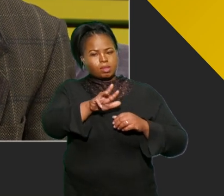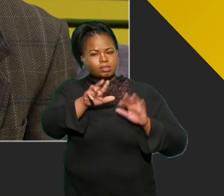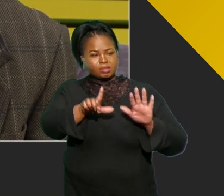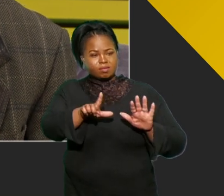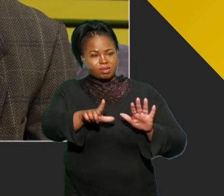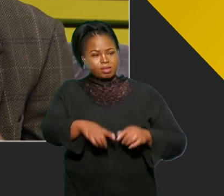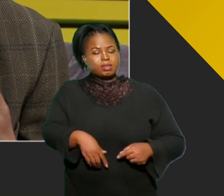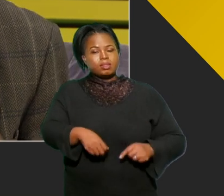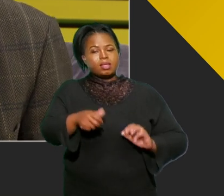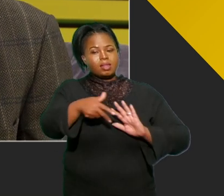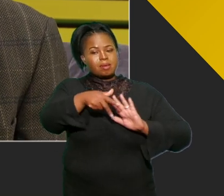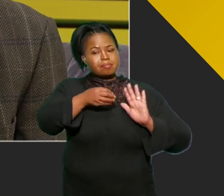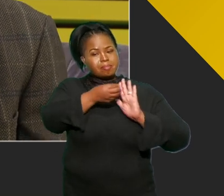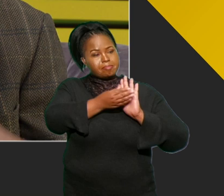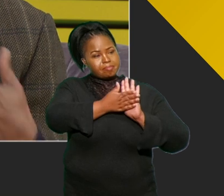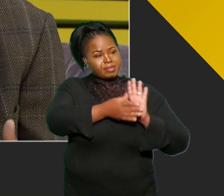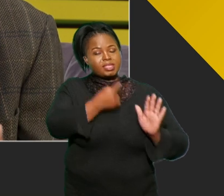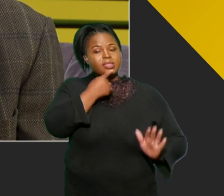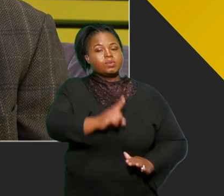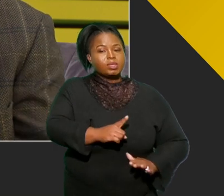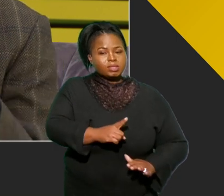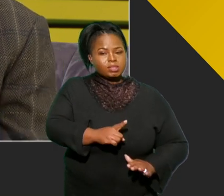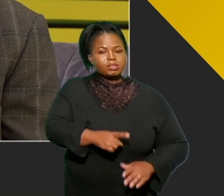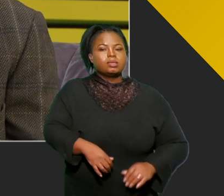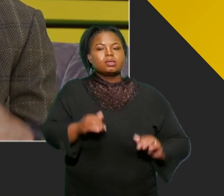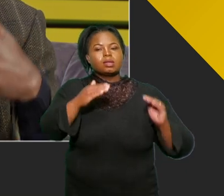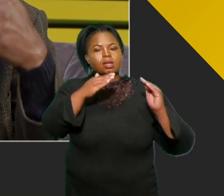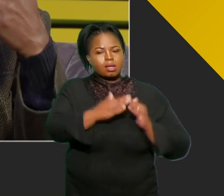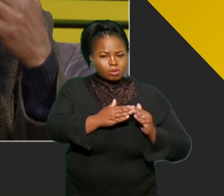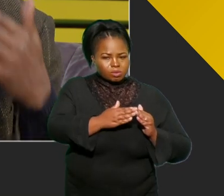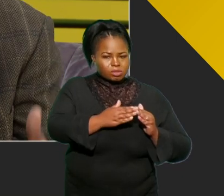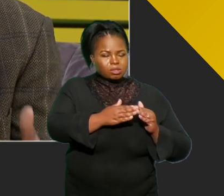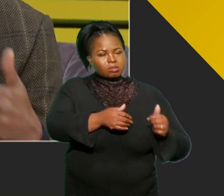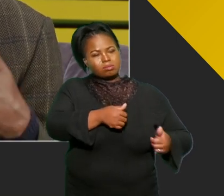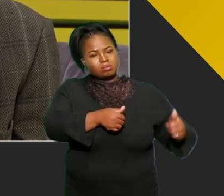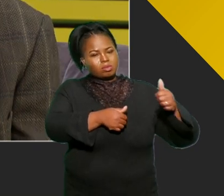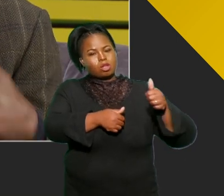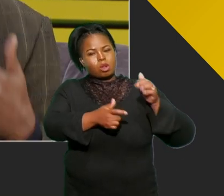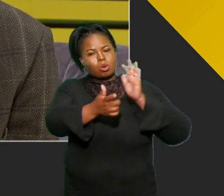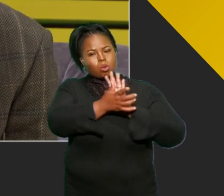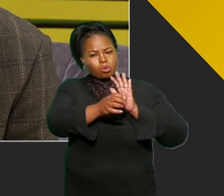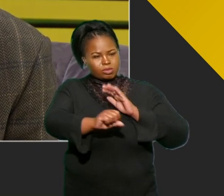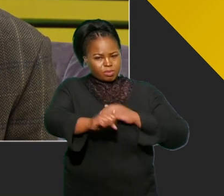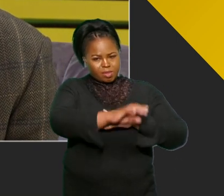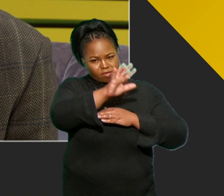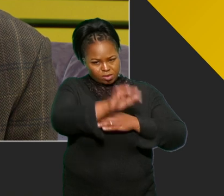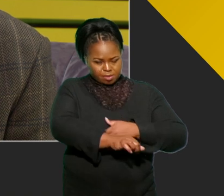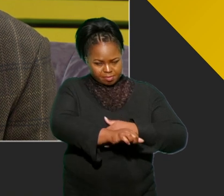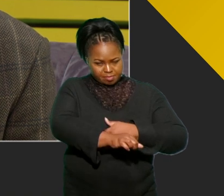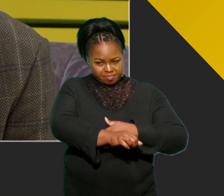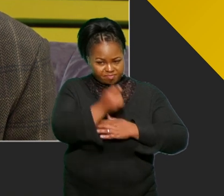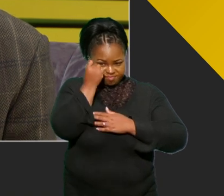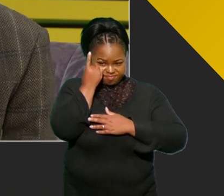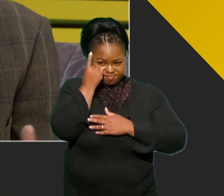1997. Yes. The preamble of that act, it says, housing is a supreme law in the Republic of South Africa.